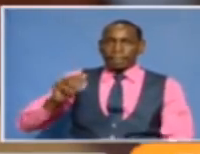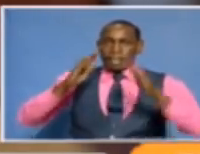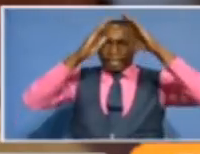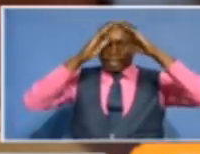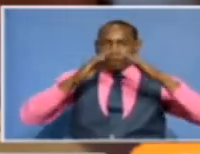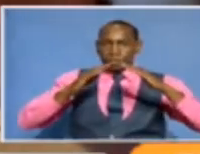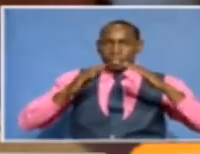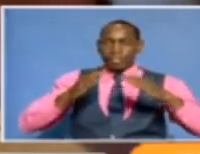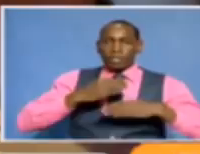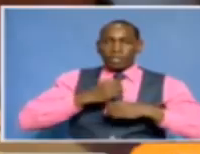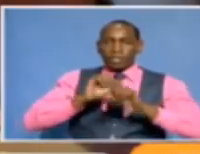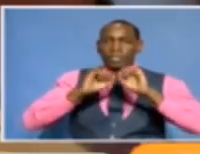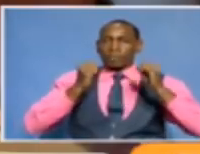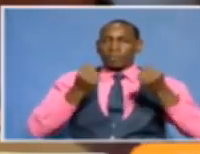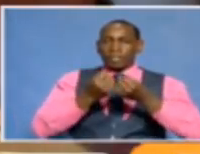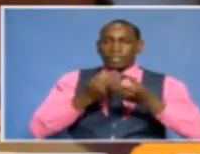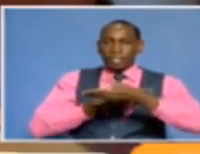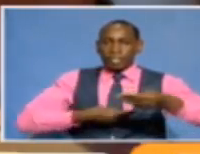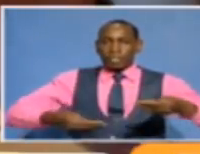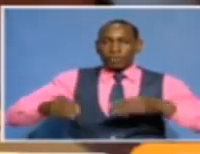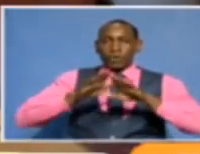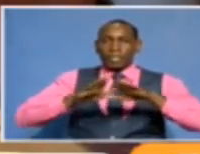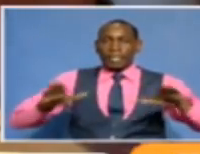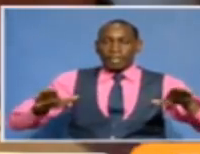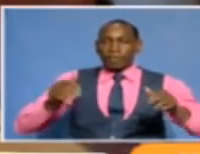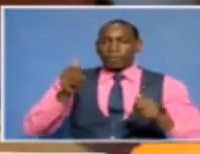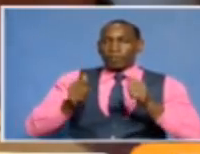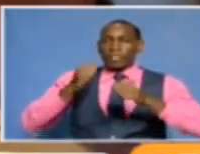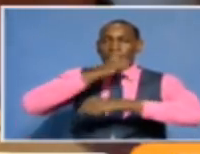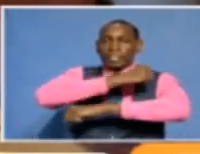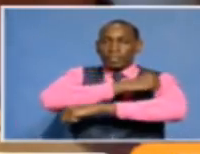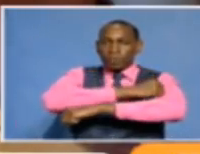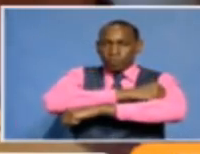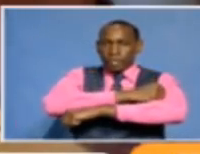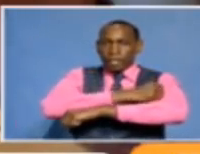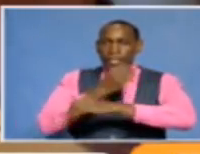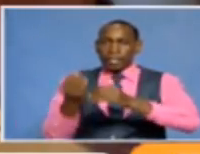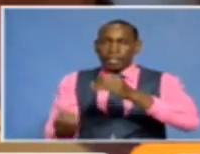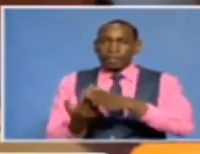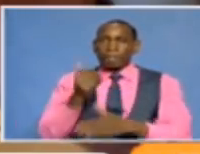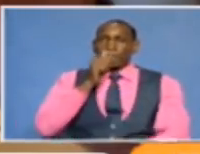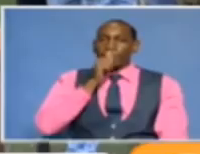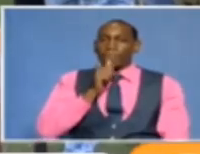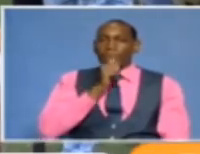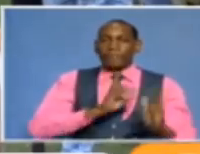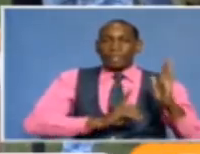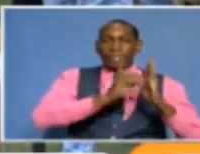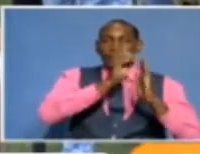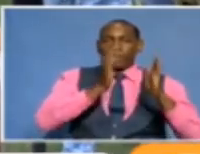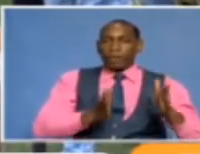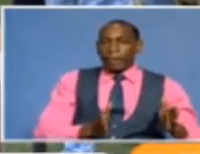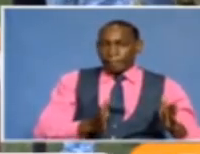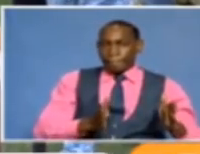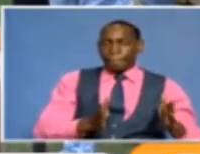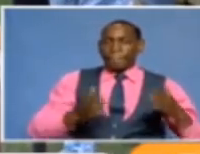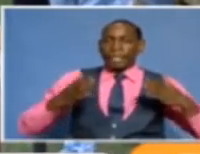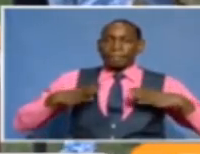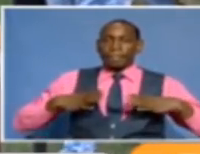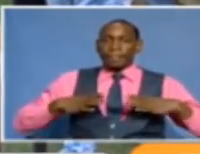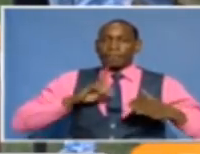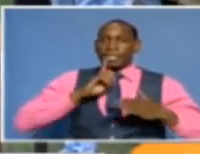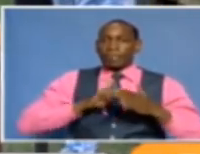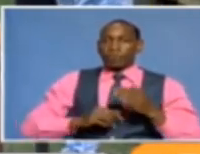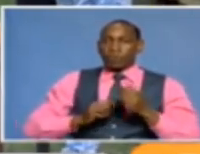Cooperative Society is said to have sold the piece of land on which the school stands to a private developer. Residents say